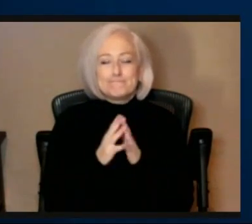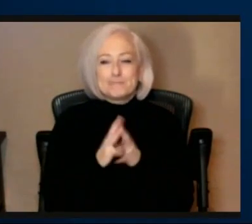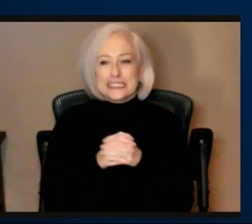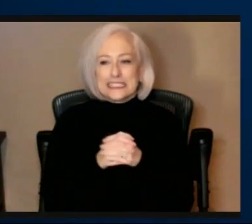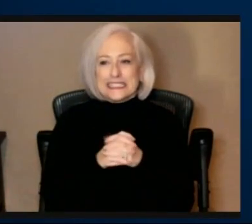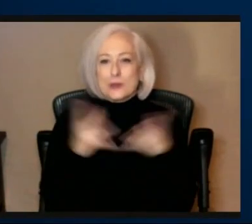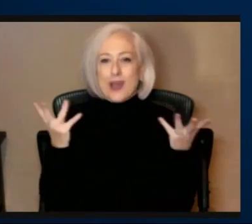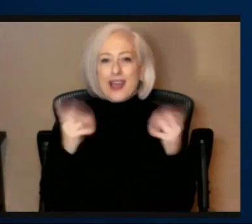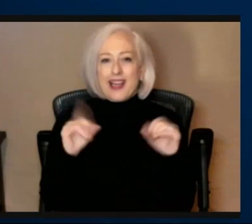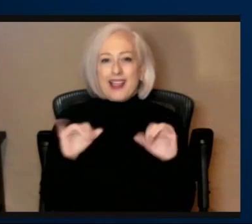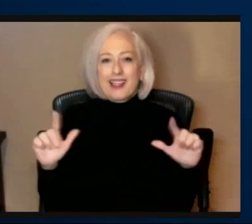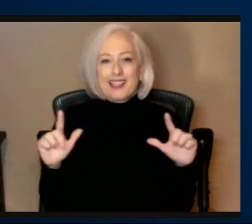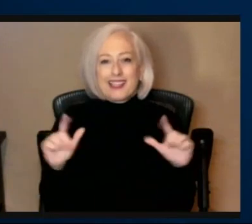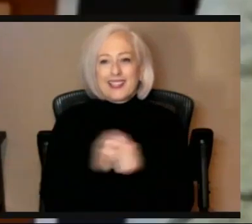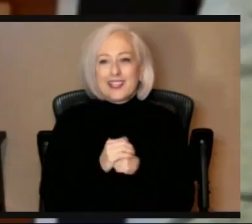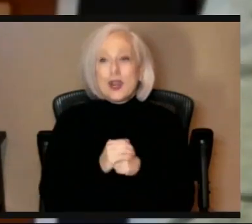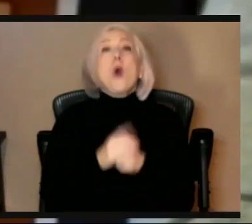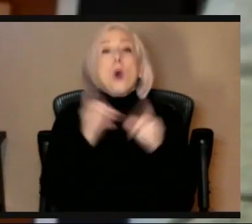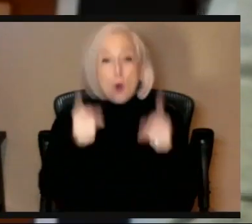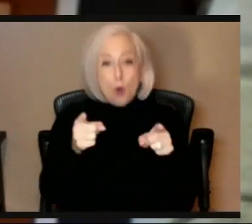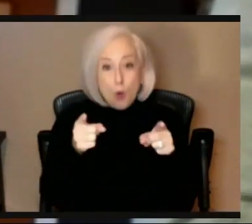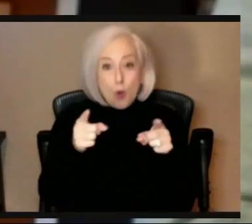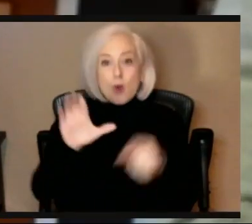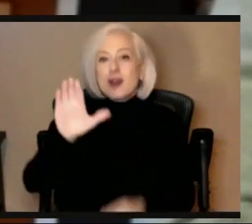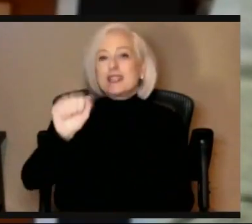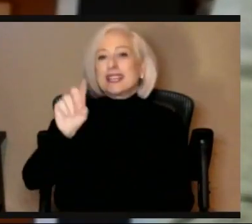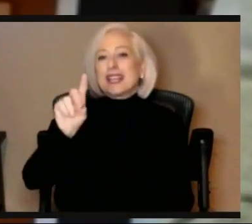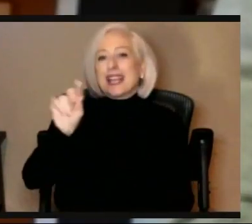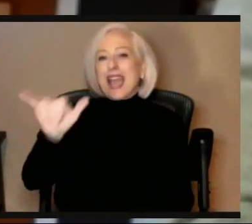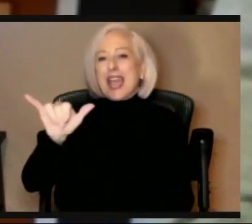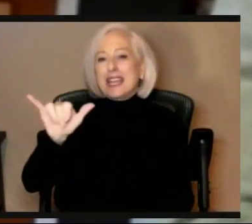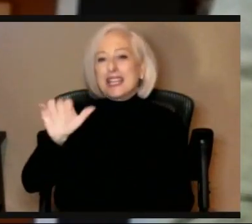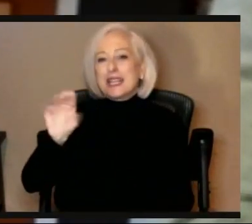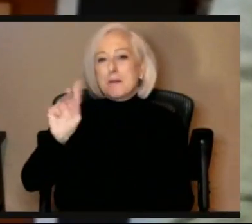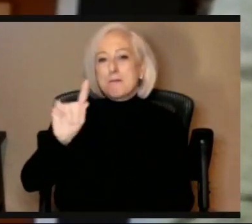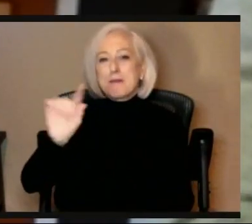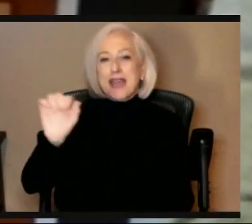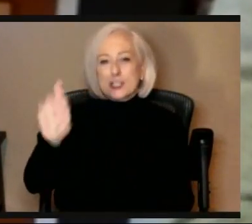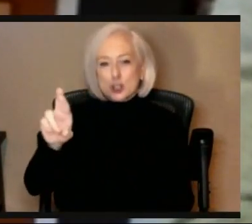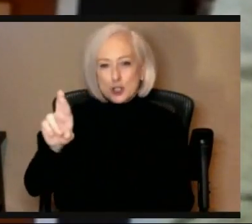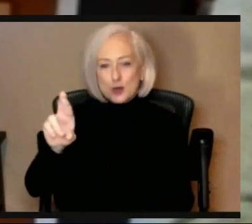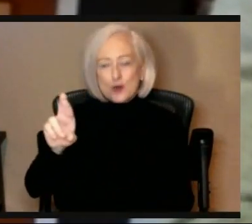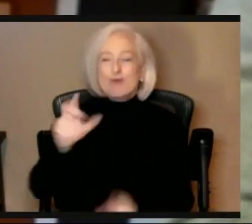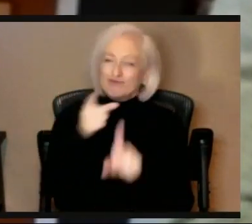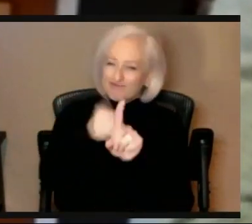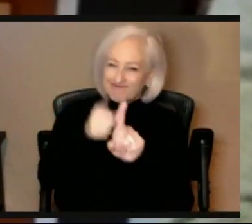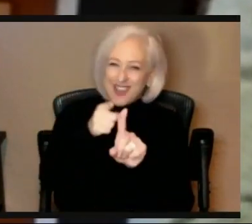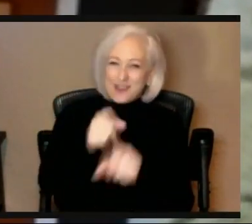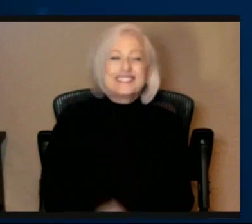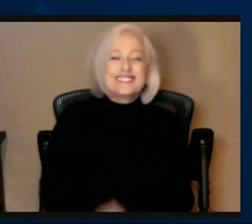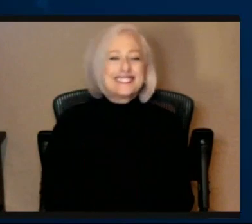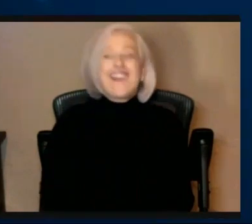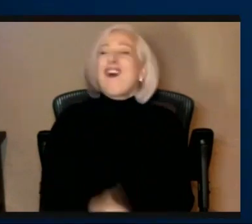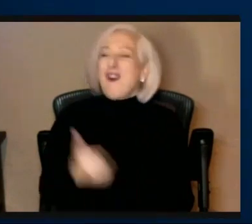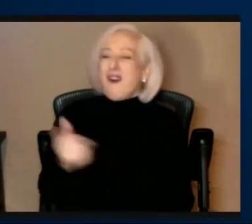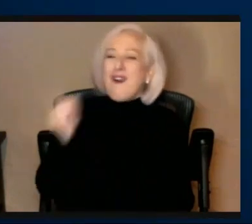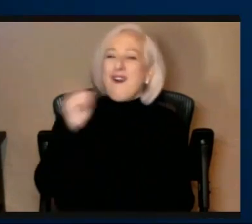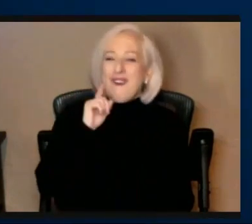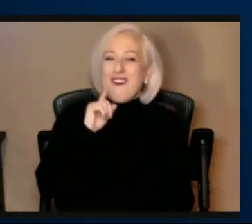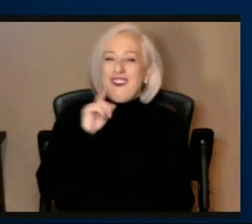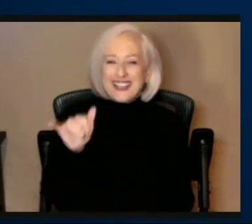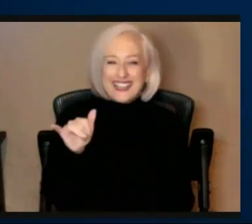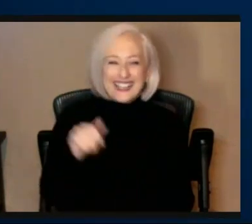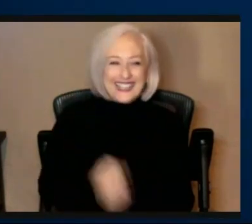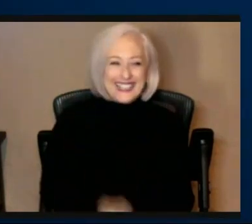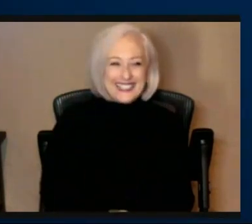Well, the Caddy Master. Yeah, the Caddy Master. Yeah. Okay. Yeah. we got a little. Yeah. The guys in the back